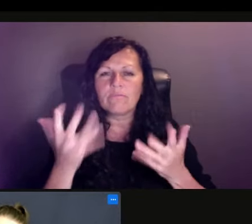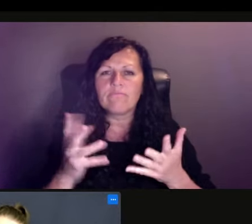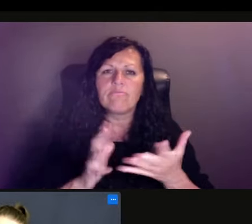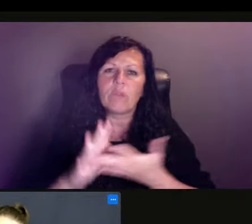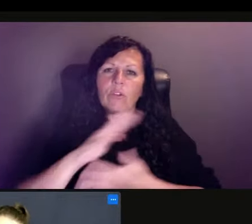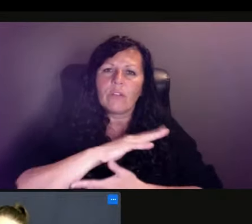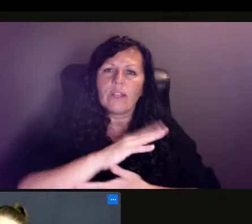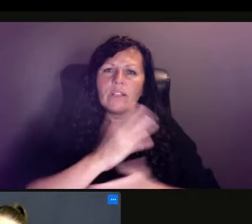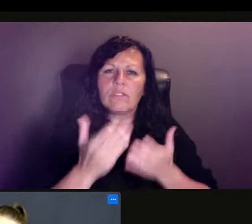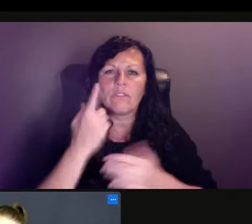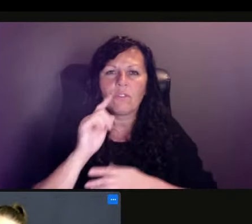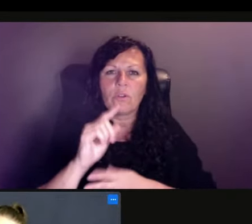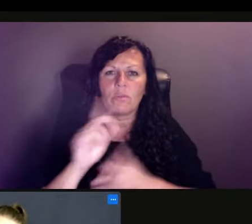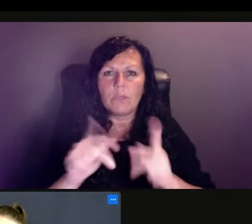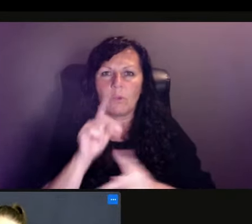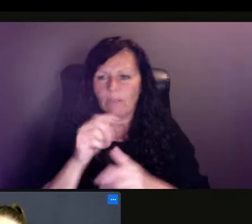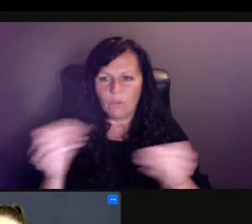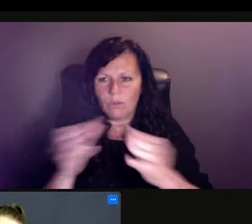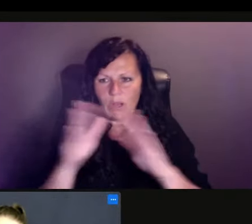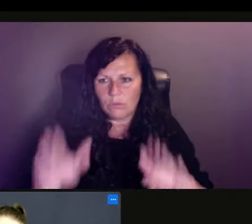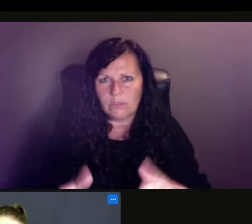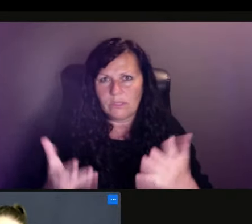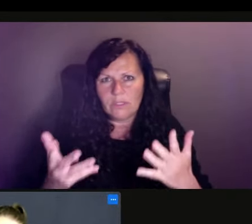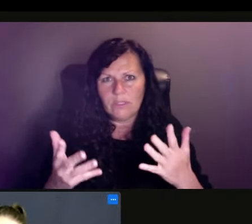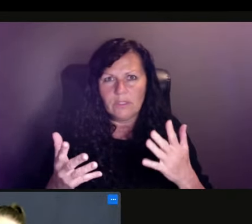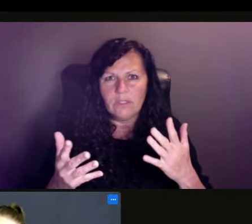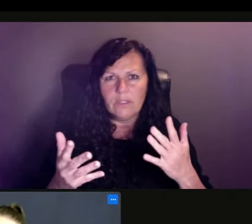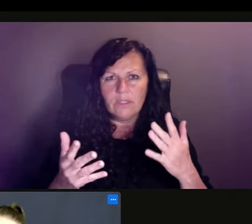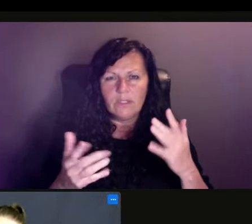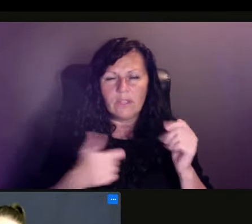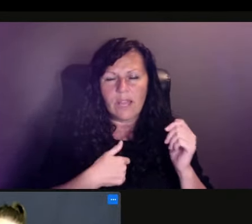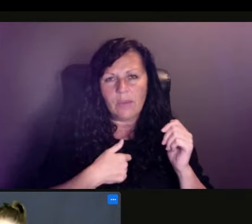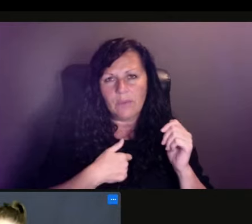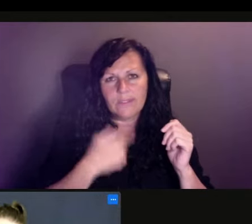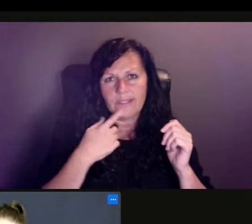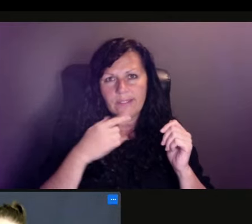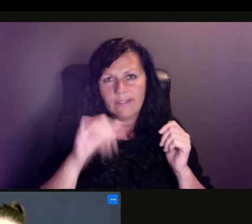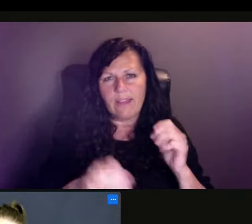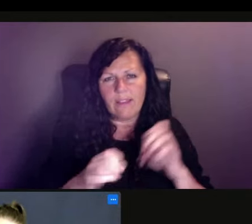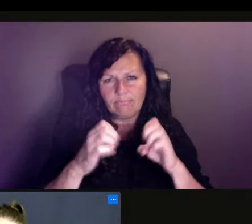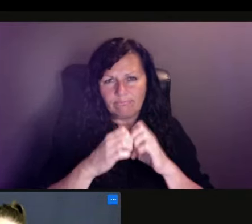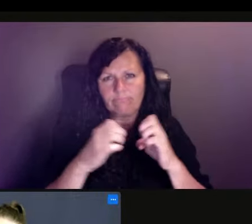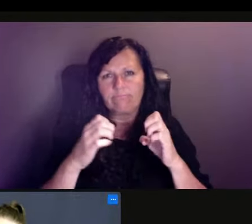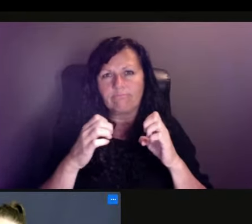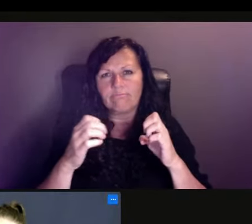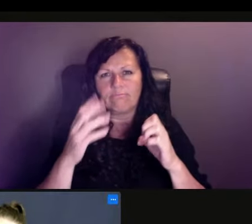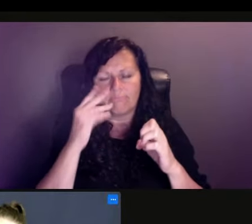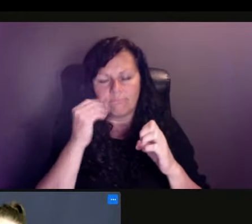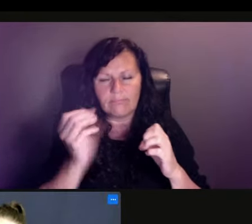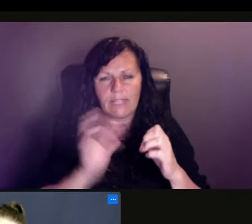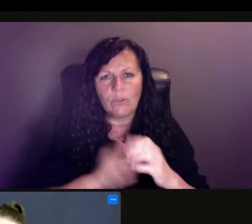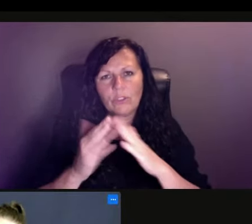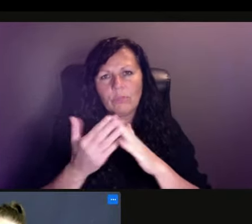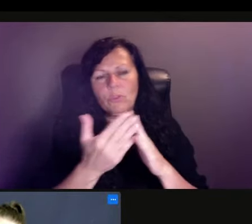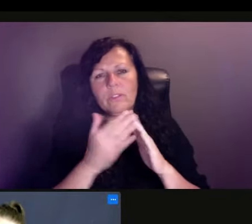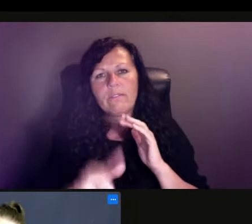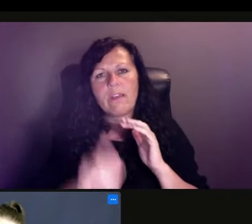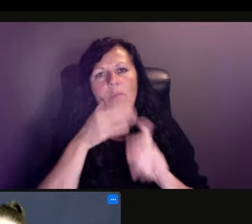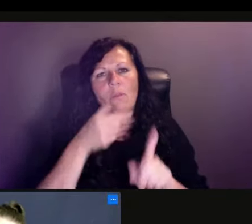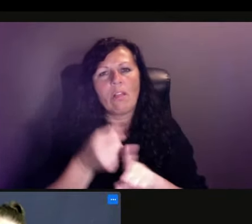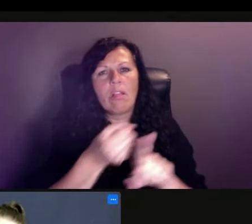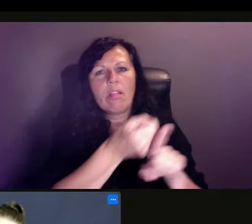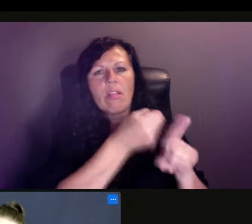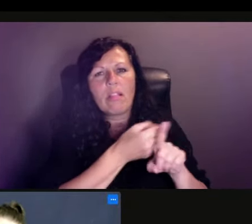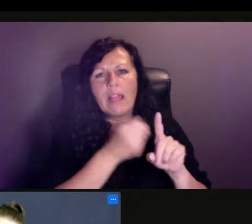our unhoused? I would say that crisis in our community impacts every